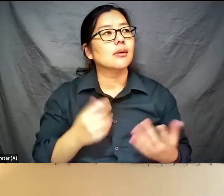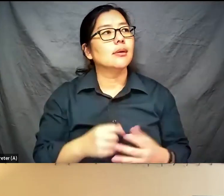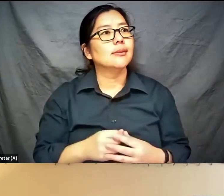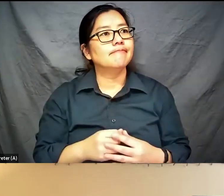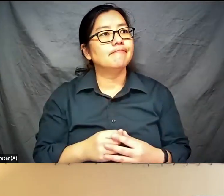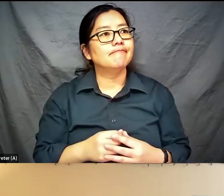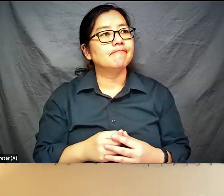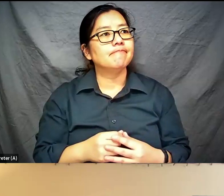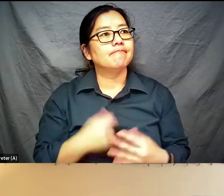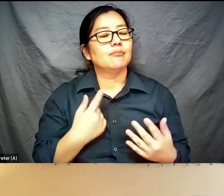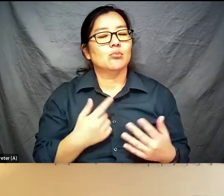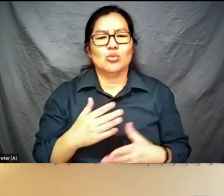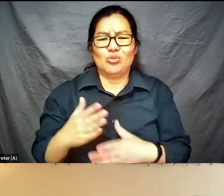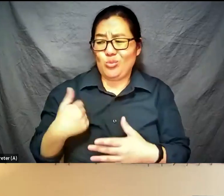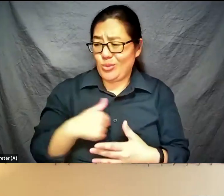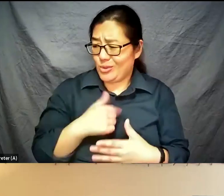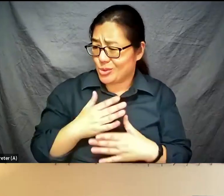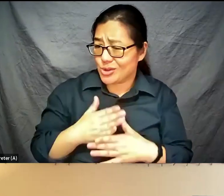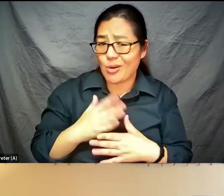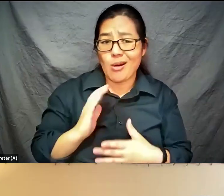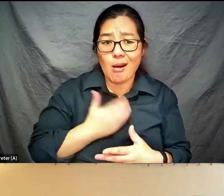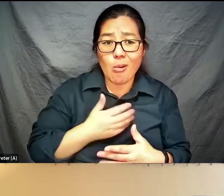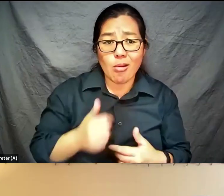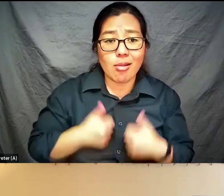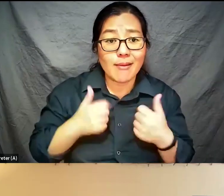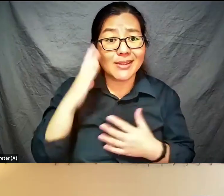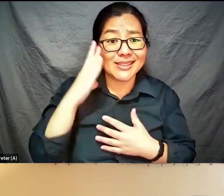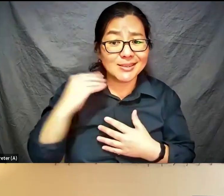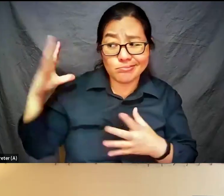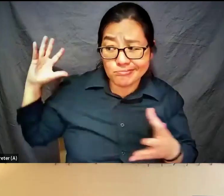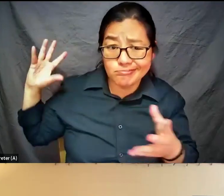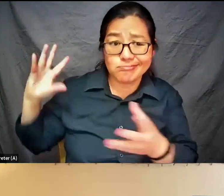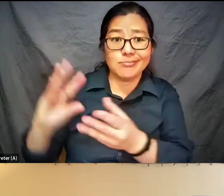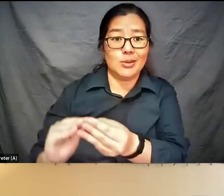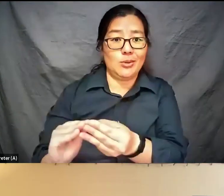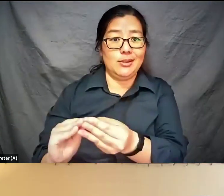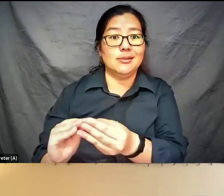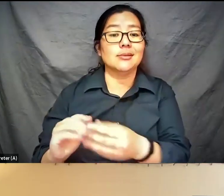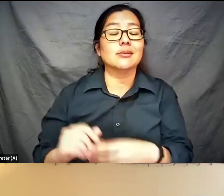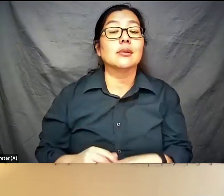Thank you, Saps. Mick or Jess, is there anything that you'd like to add?